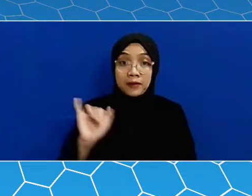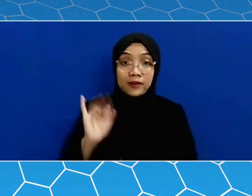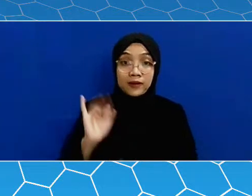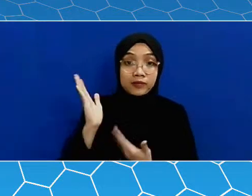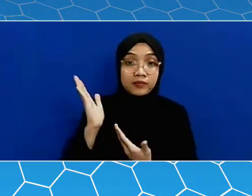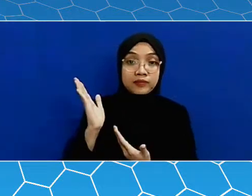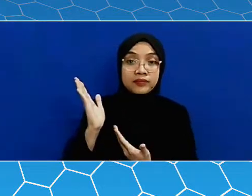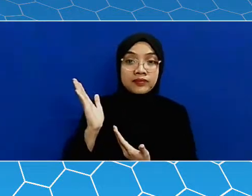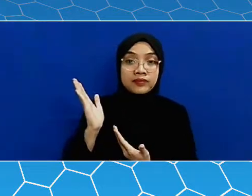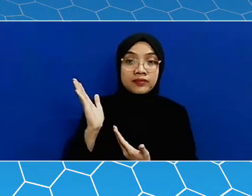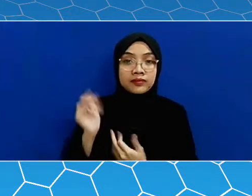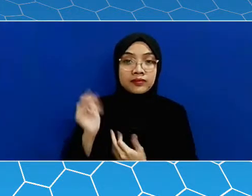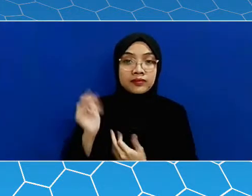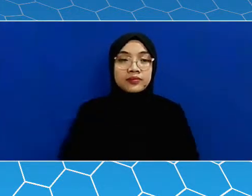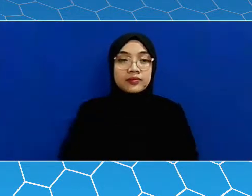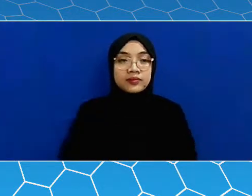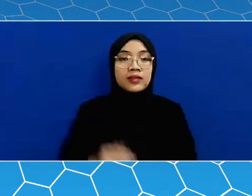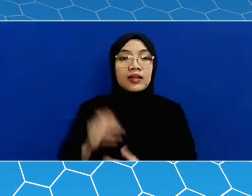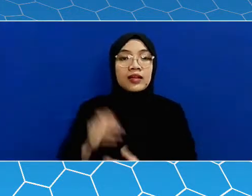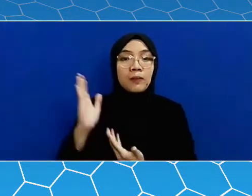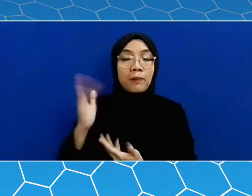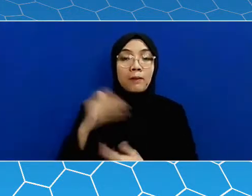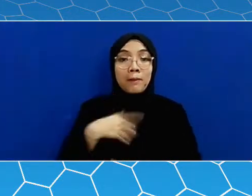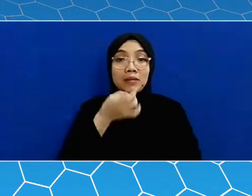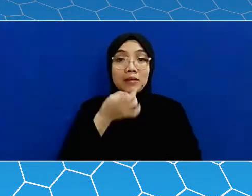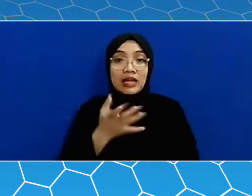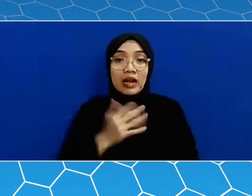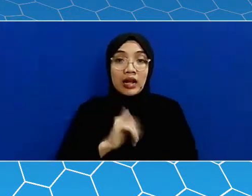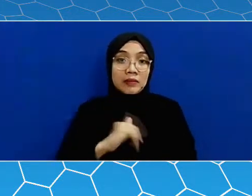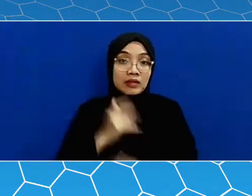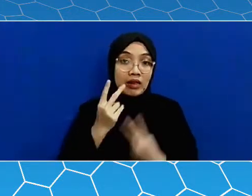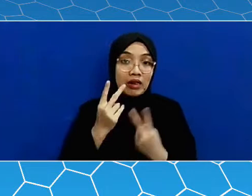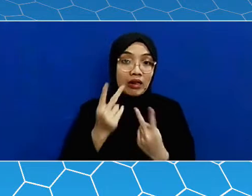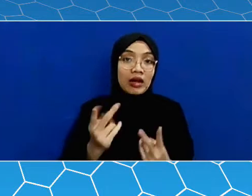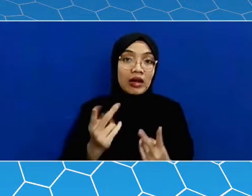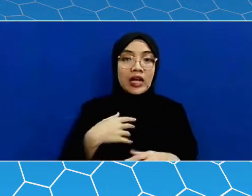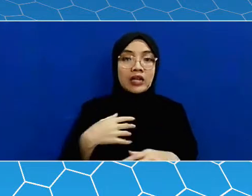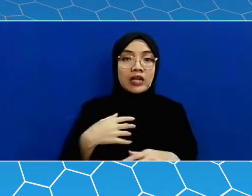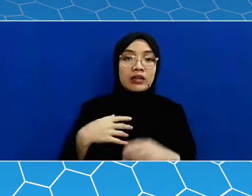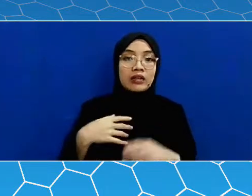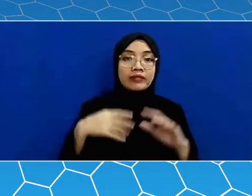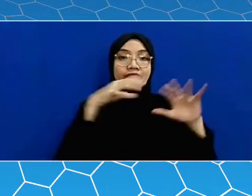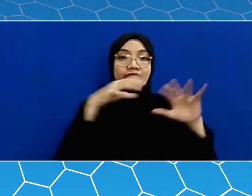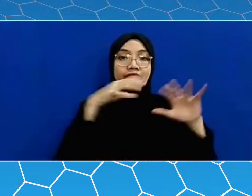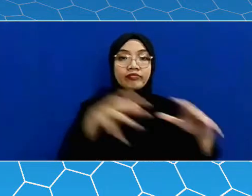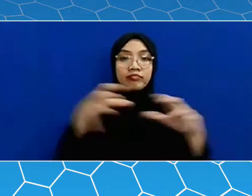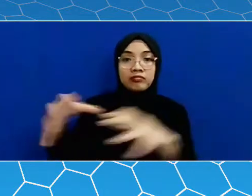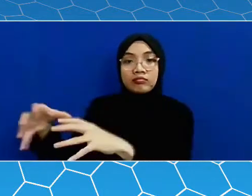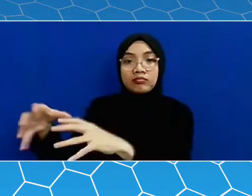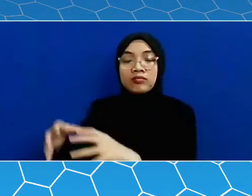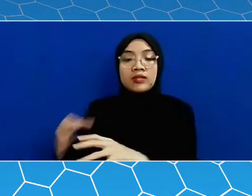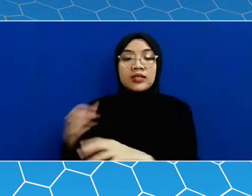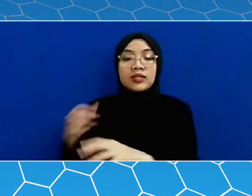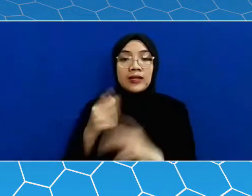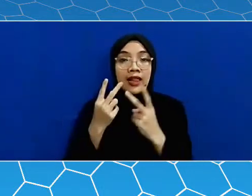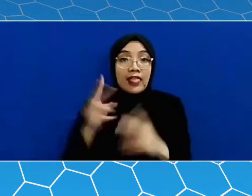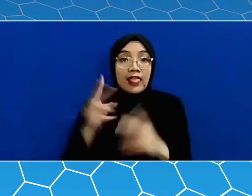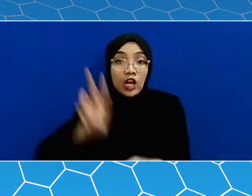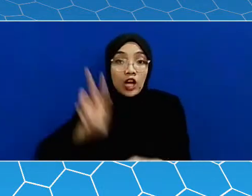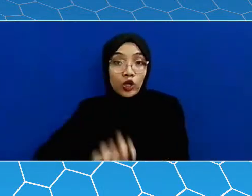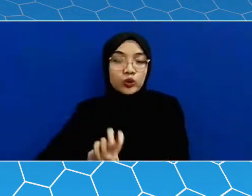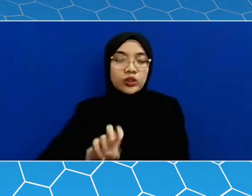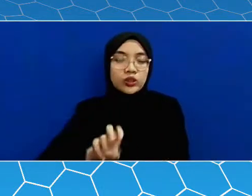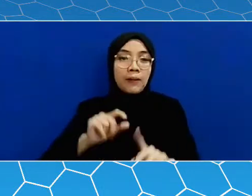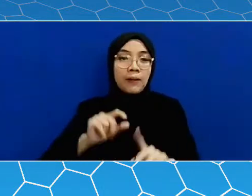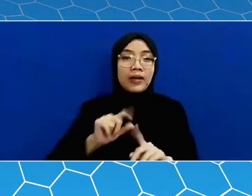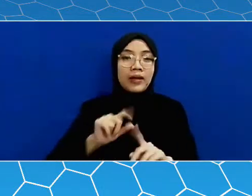message, but this is again looking at the various categories. You know, we had to categorize our patients from P2 all the way to P4, and you can find that,